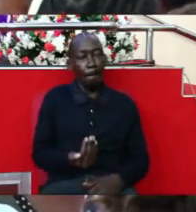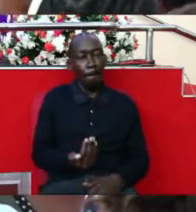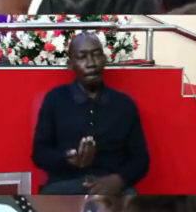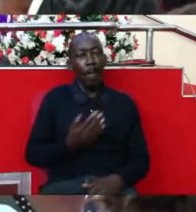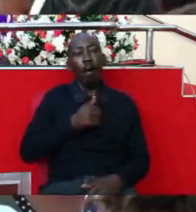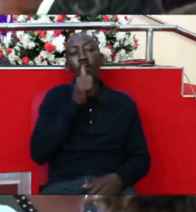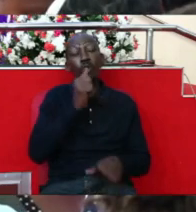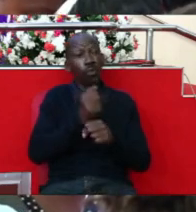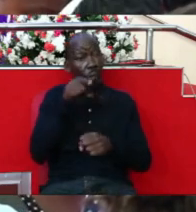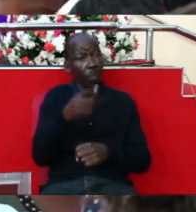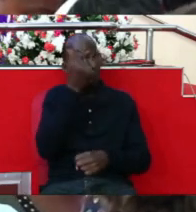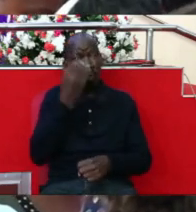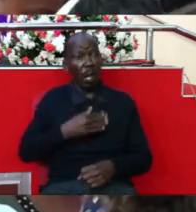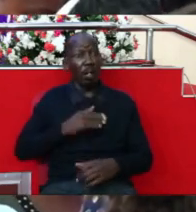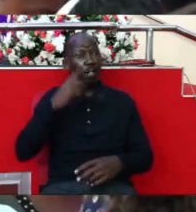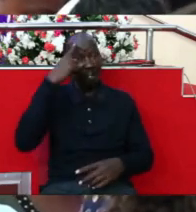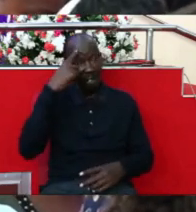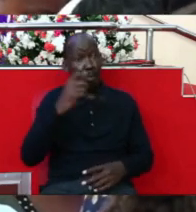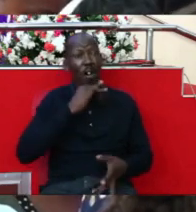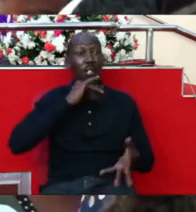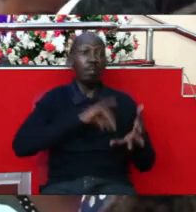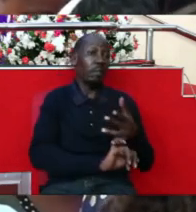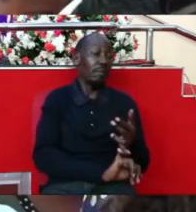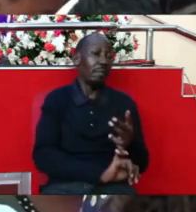I am doing this because of my stubborn husband.